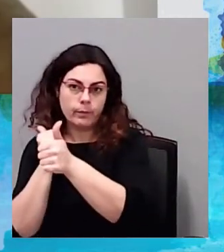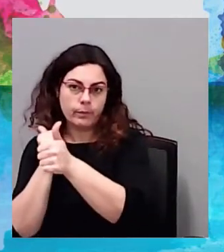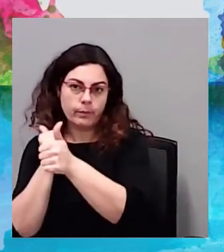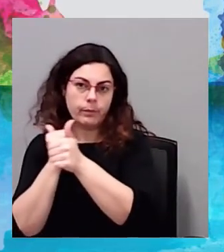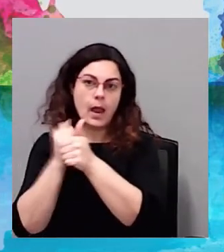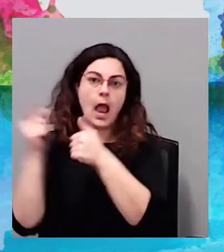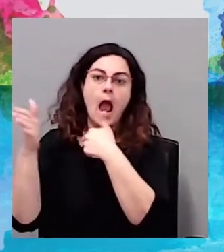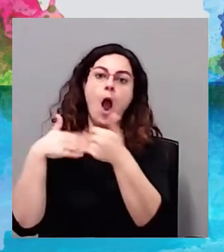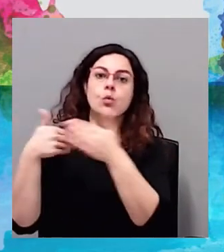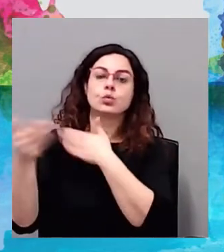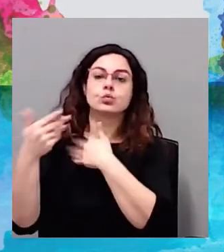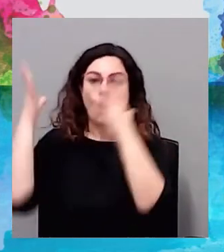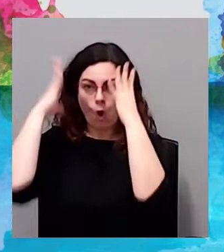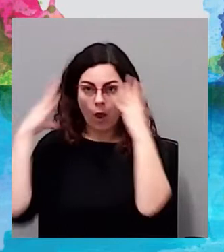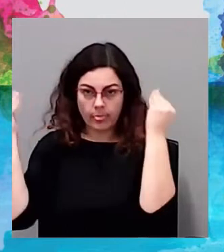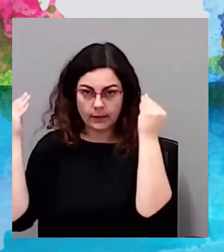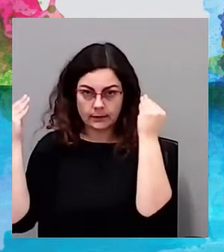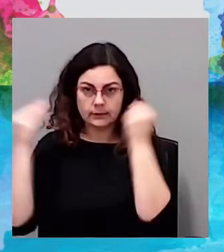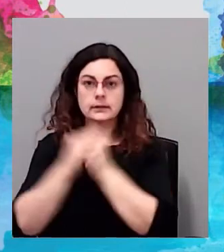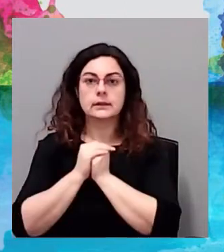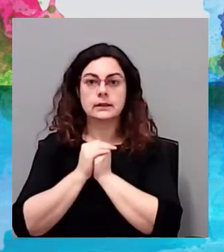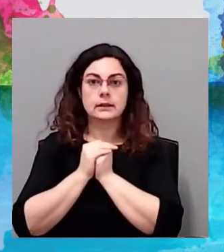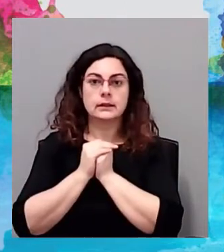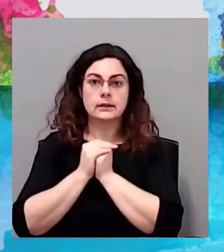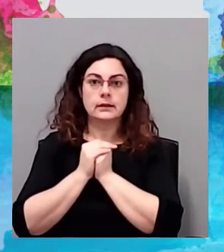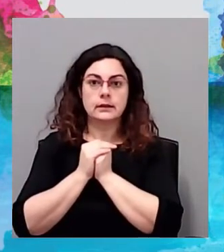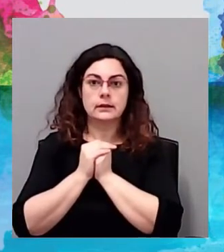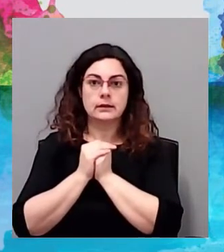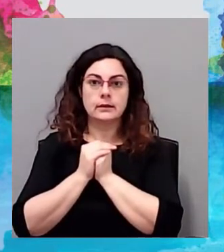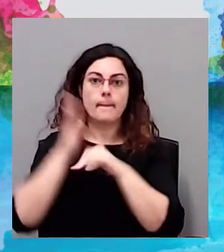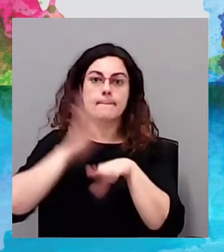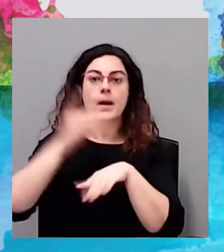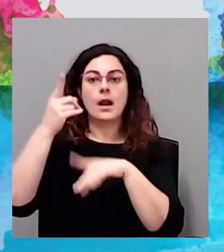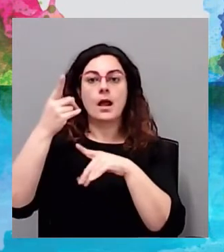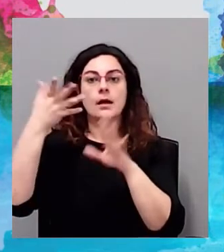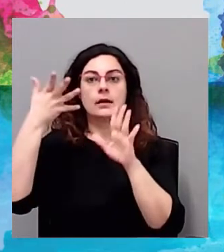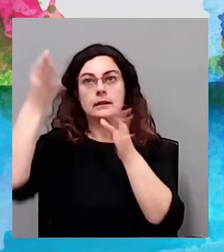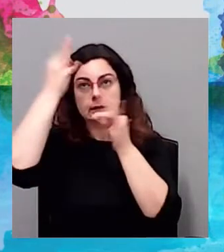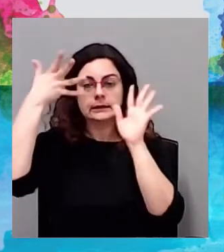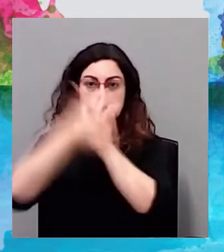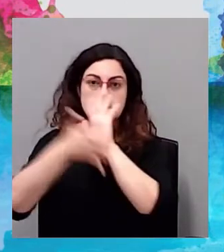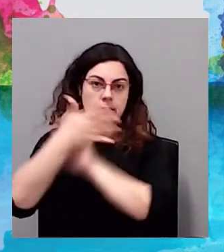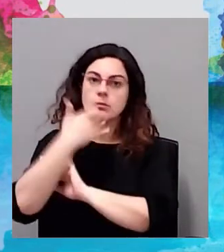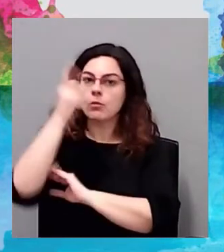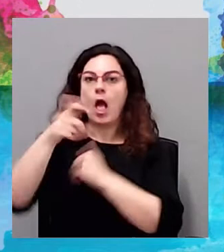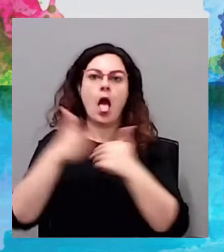figurative painting of a Dutch painter here. And then went back to abstraction of a